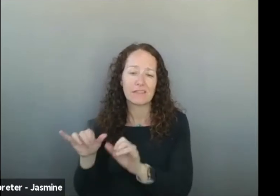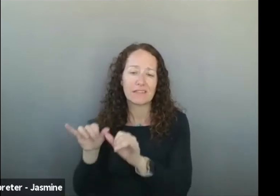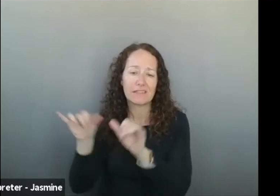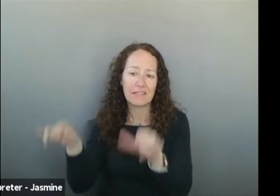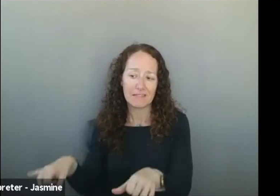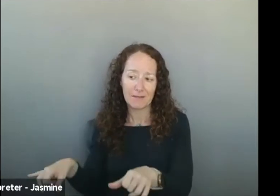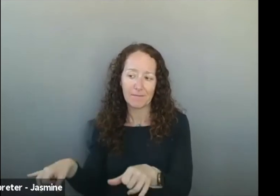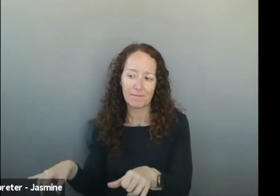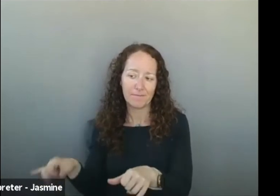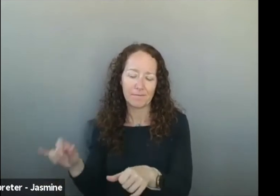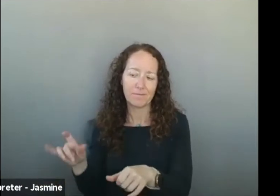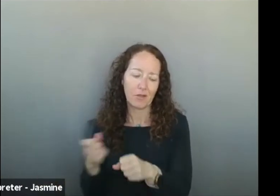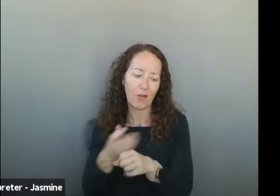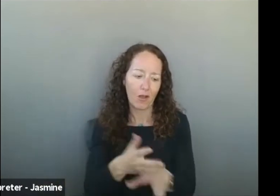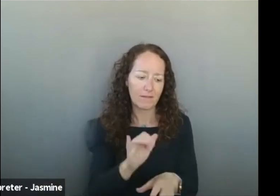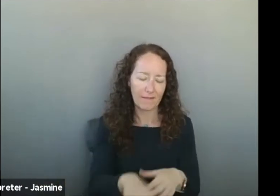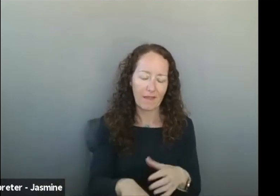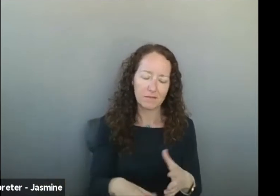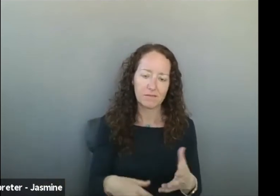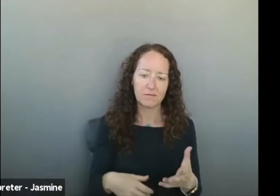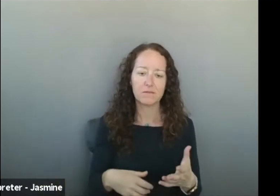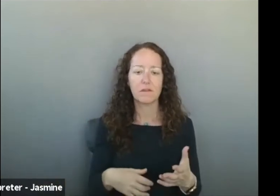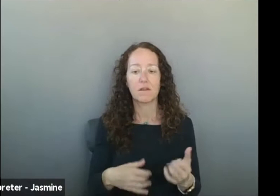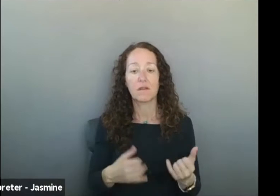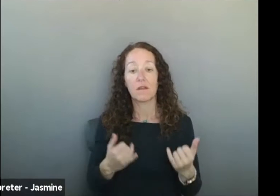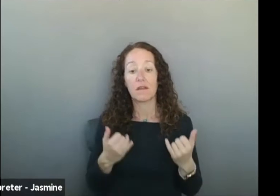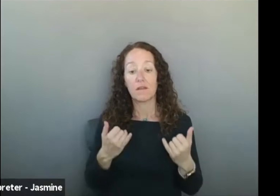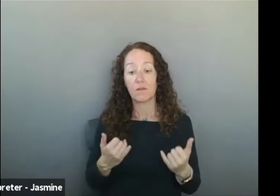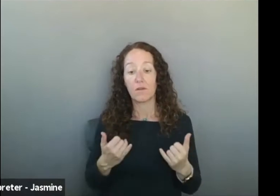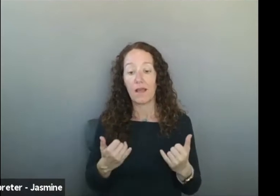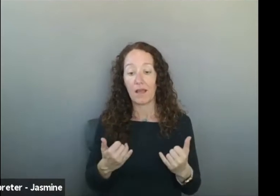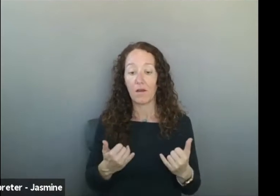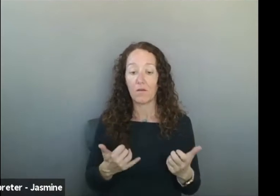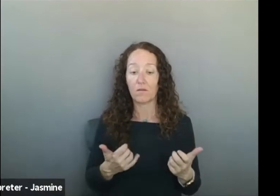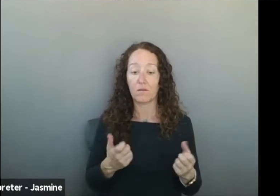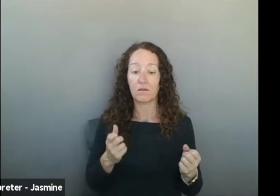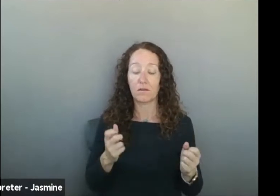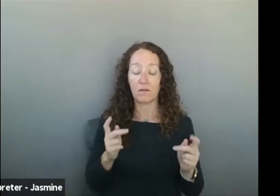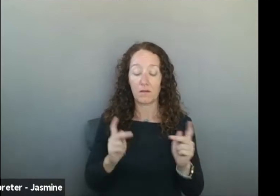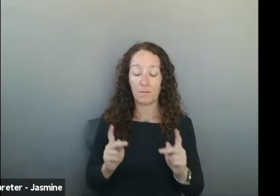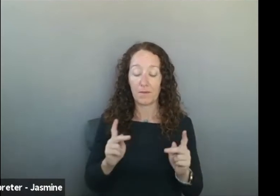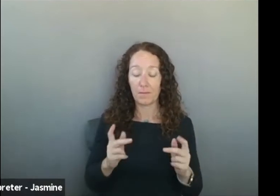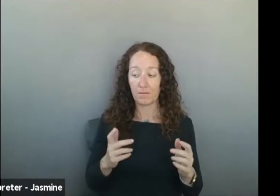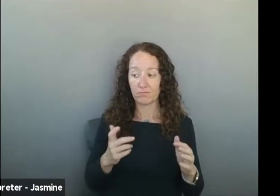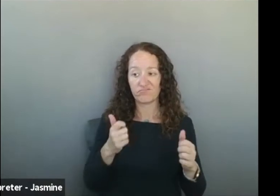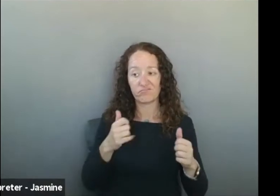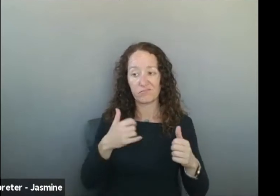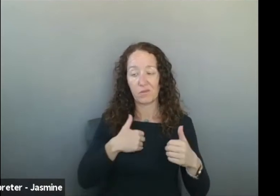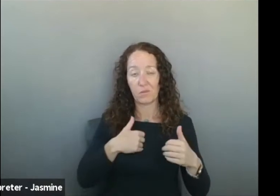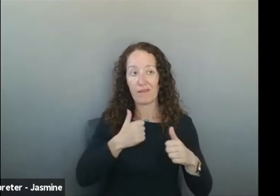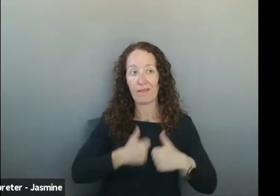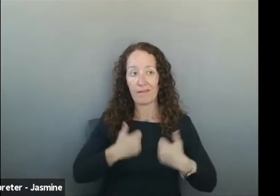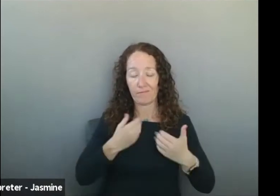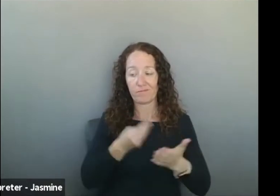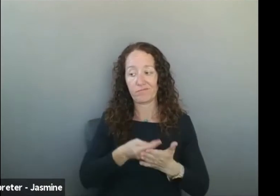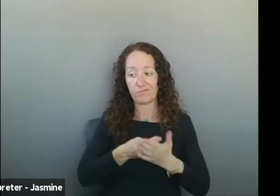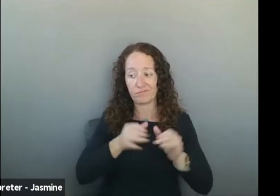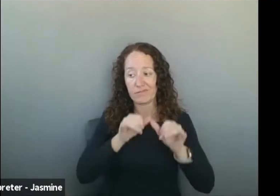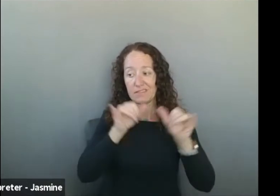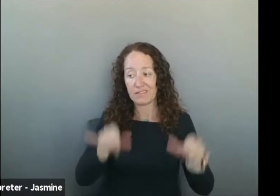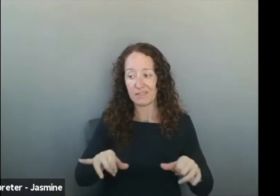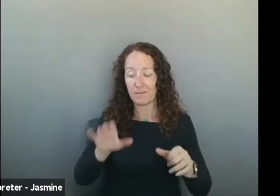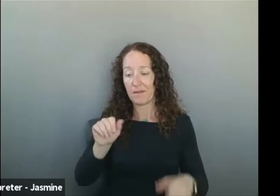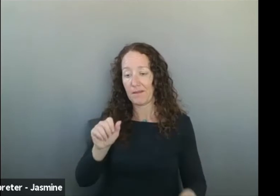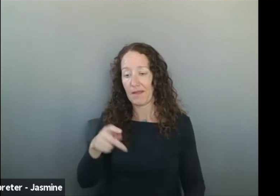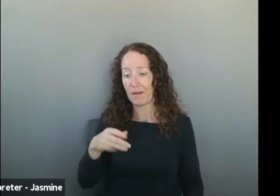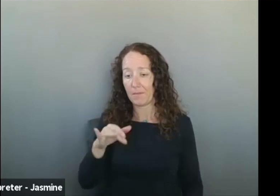to survive within capitalism, most of us are forced into decisions that contradict our ideals. Many people are